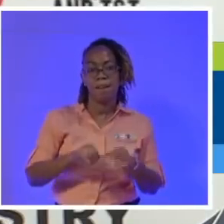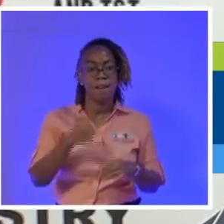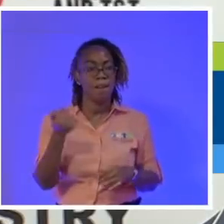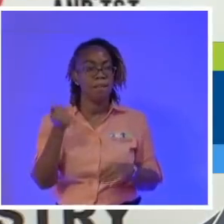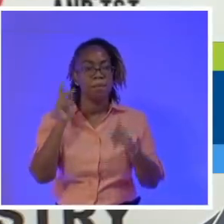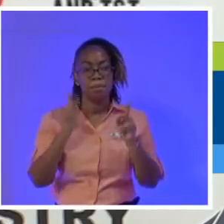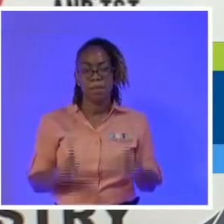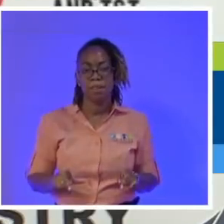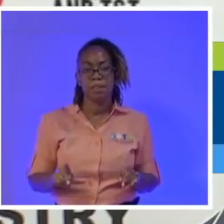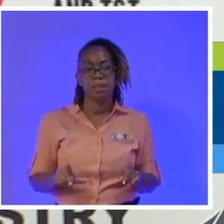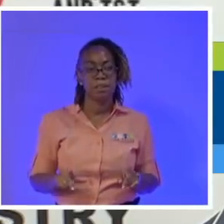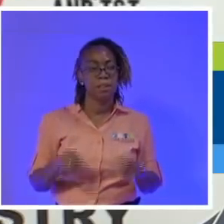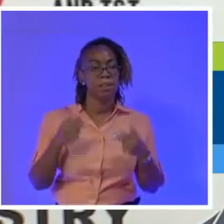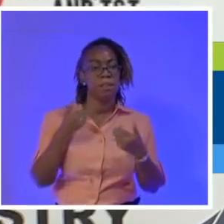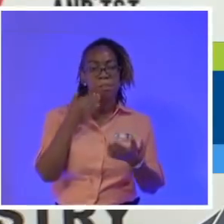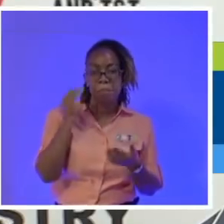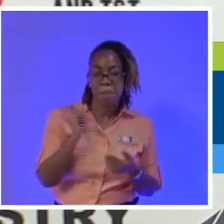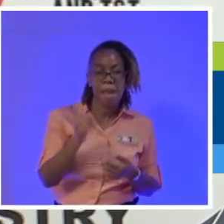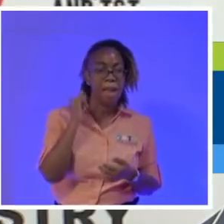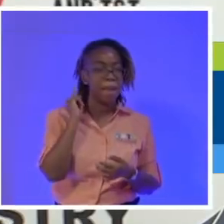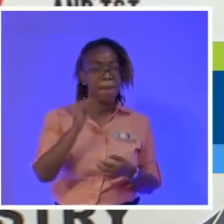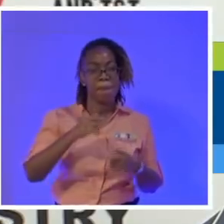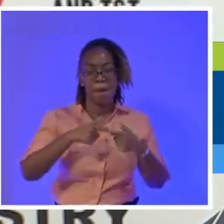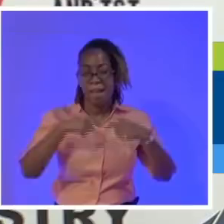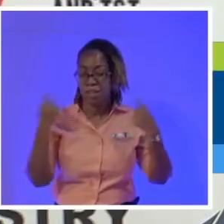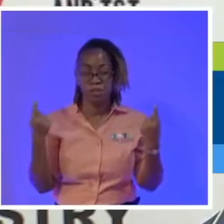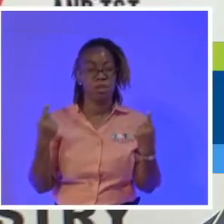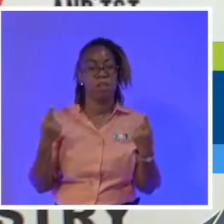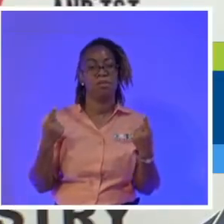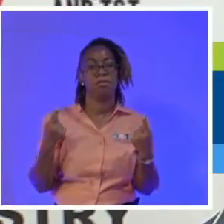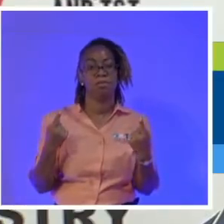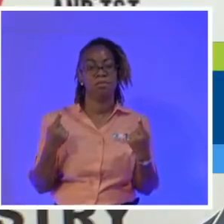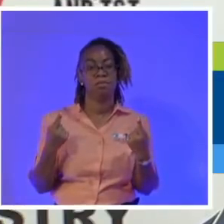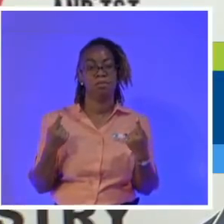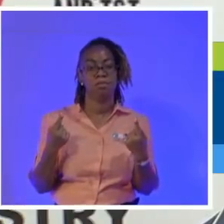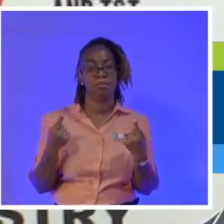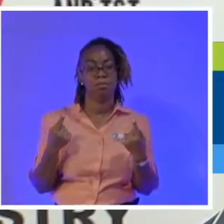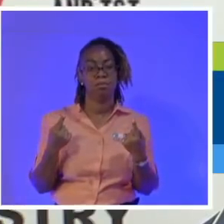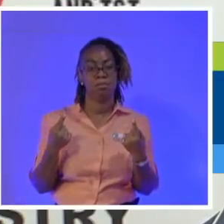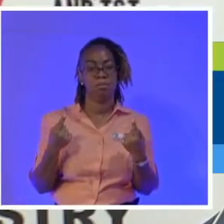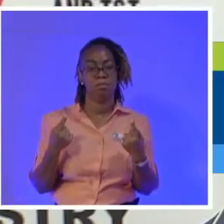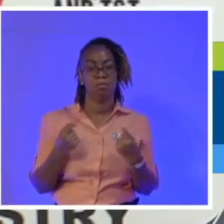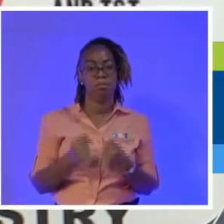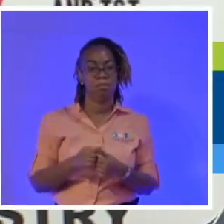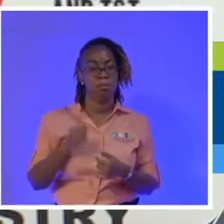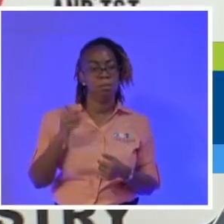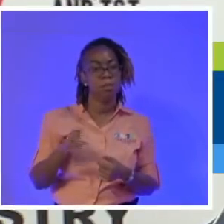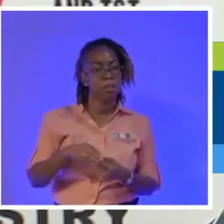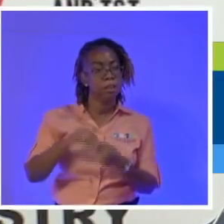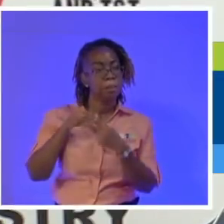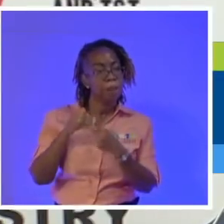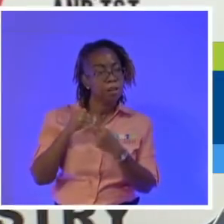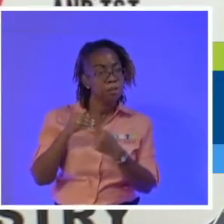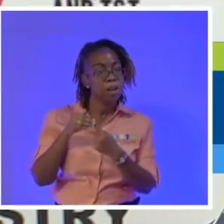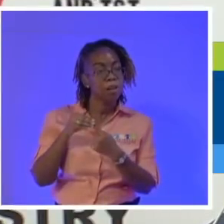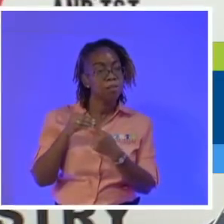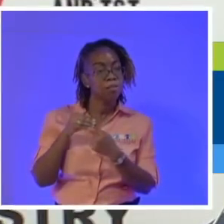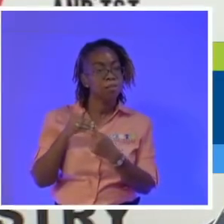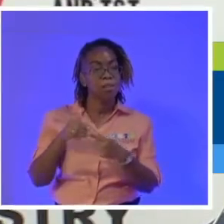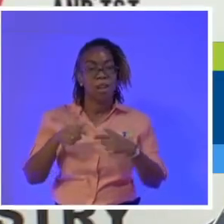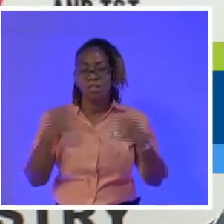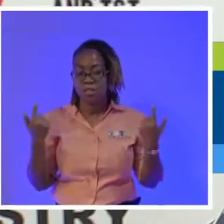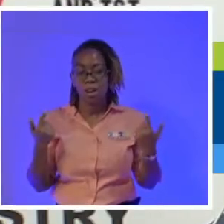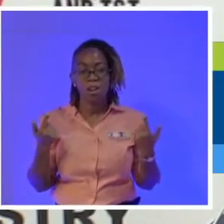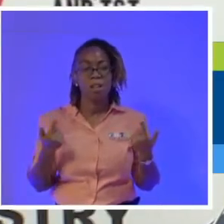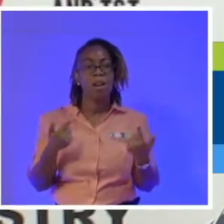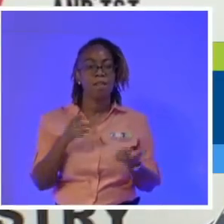an adverse event or an unusual adverse event that the doctors and nurses